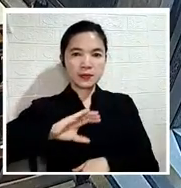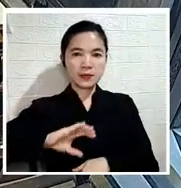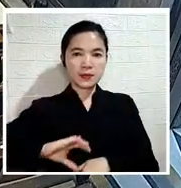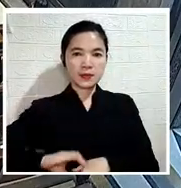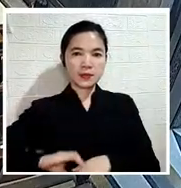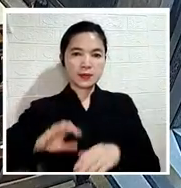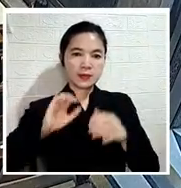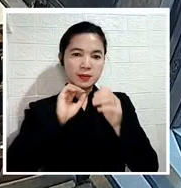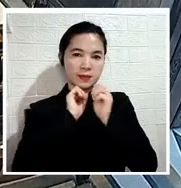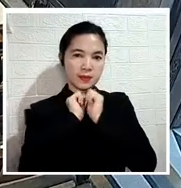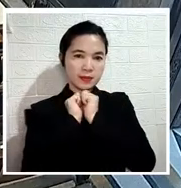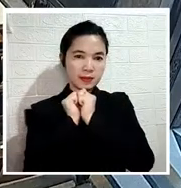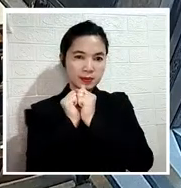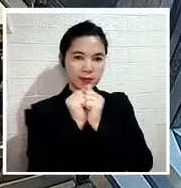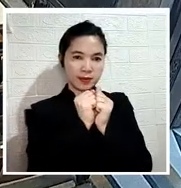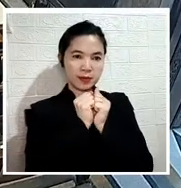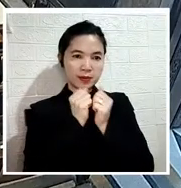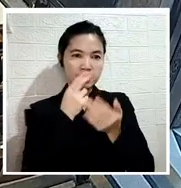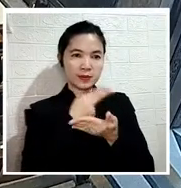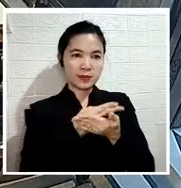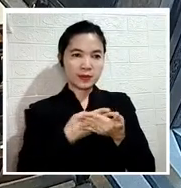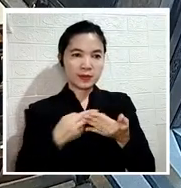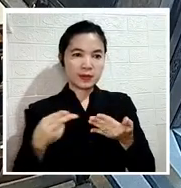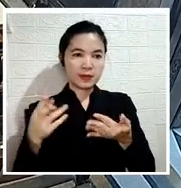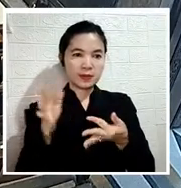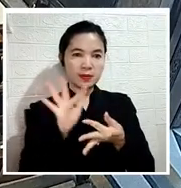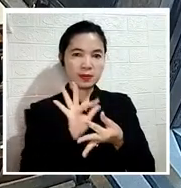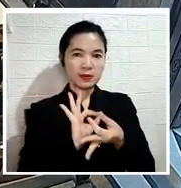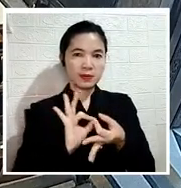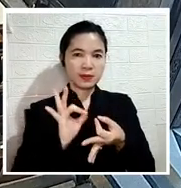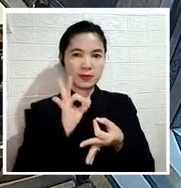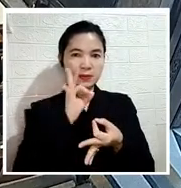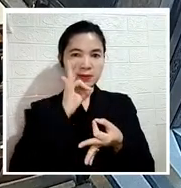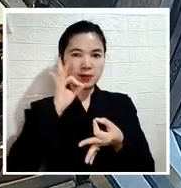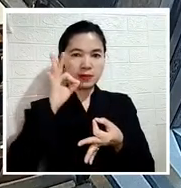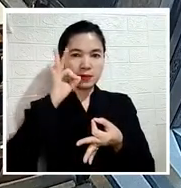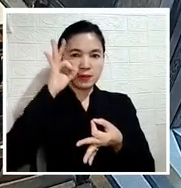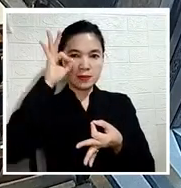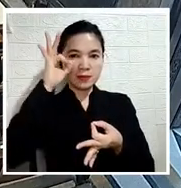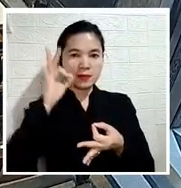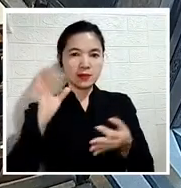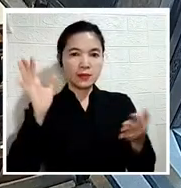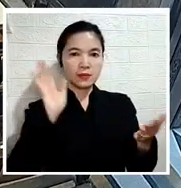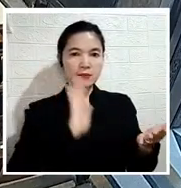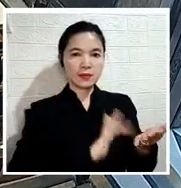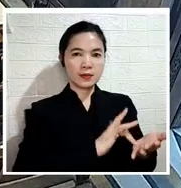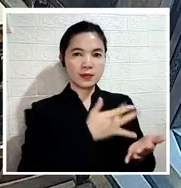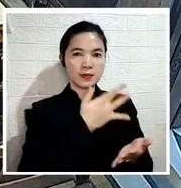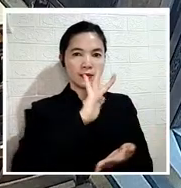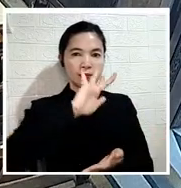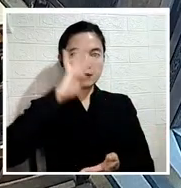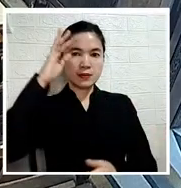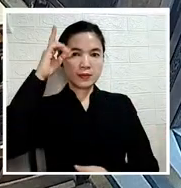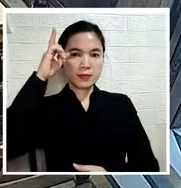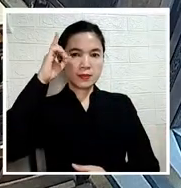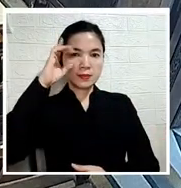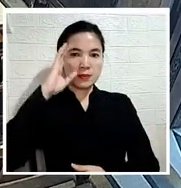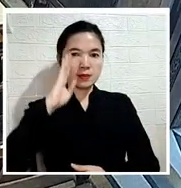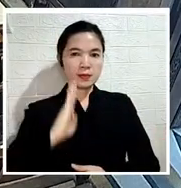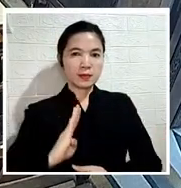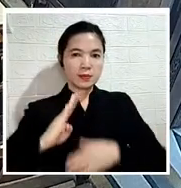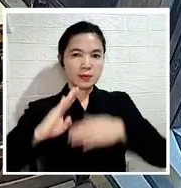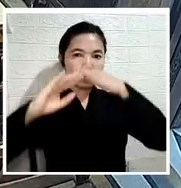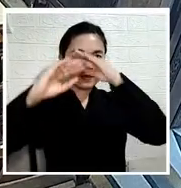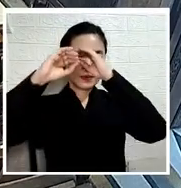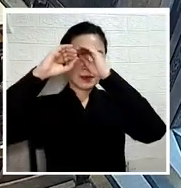Jesus Christ. With the Holy Spirit, in the glory of